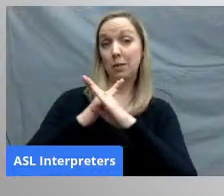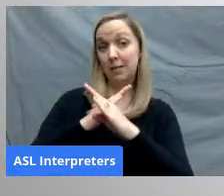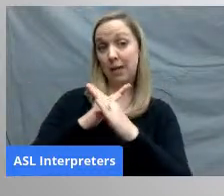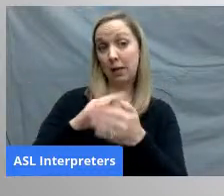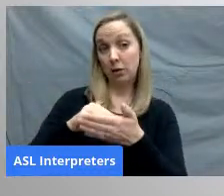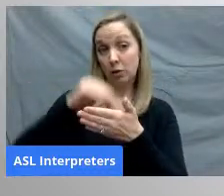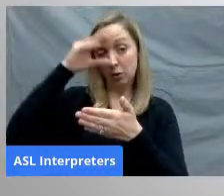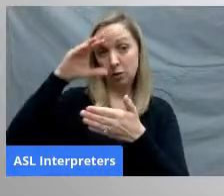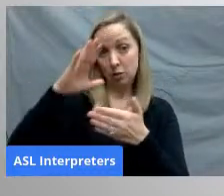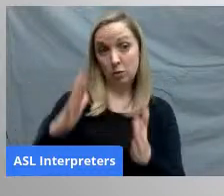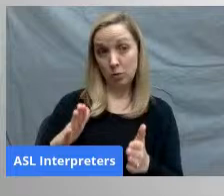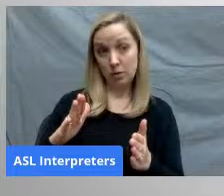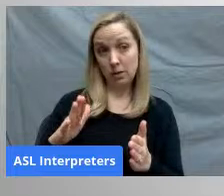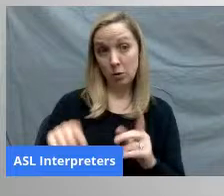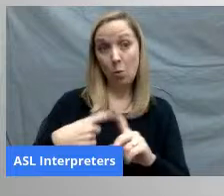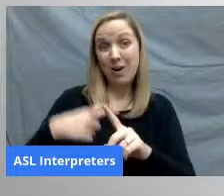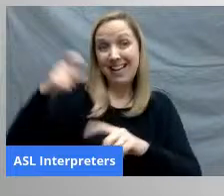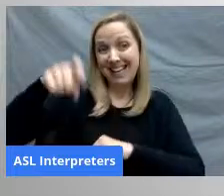room,